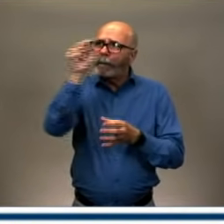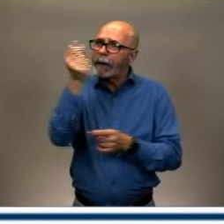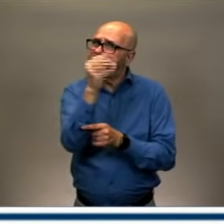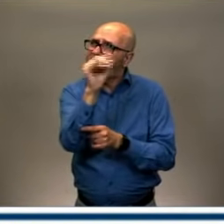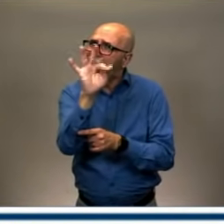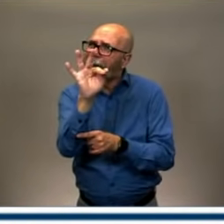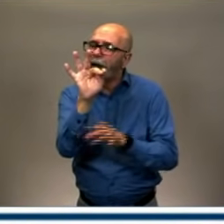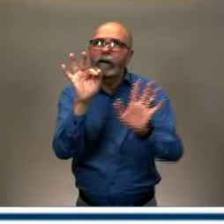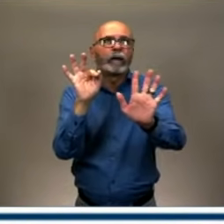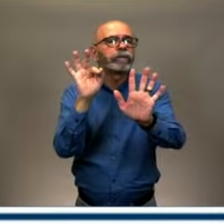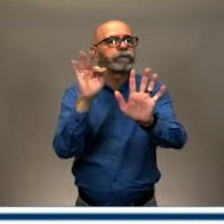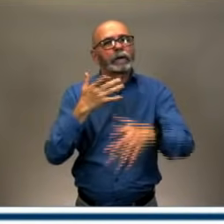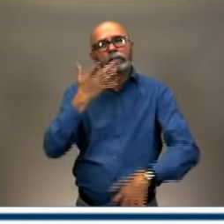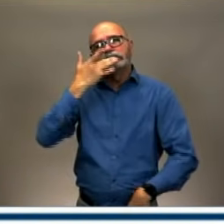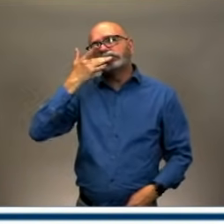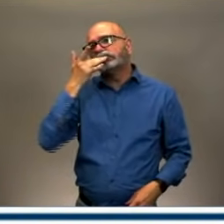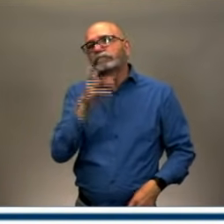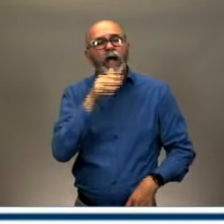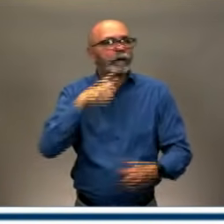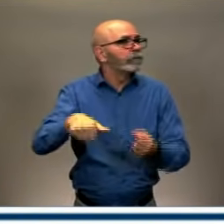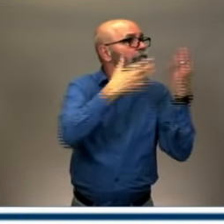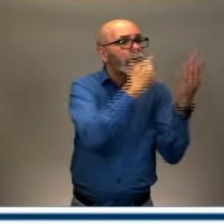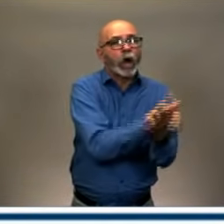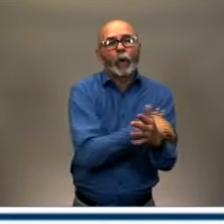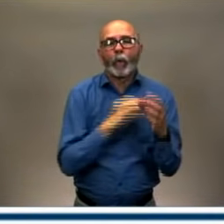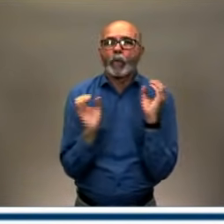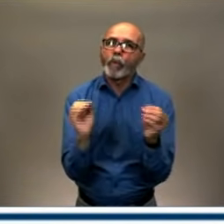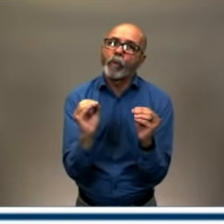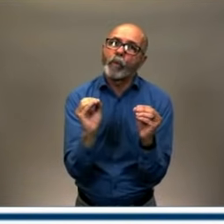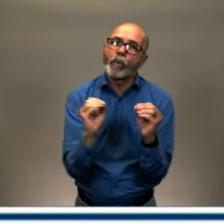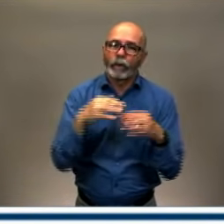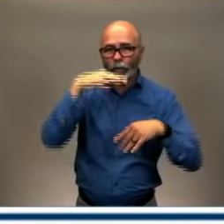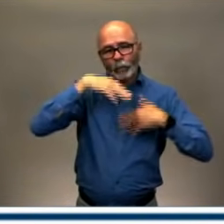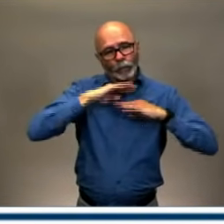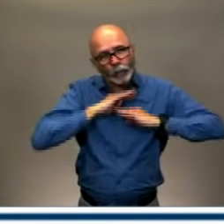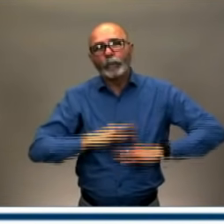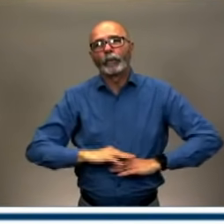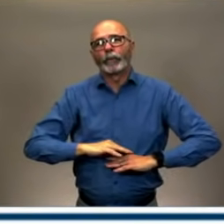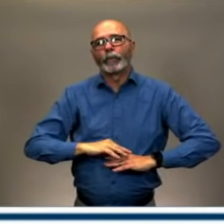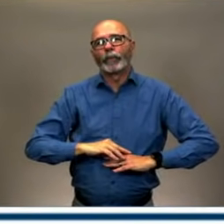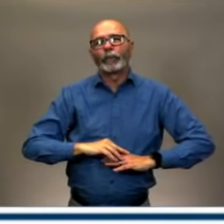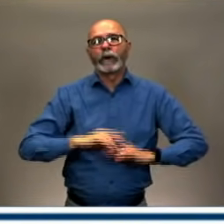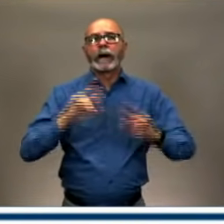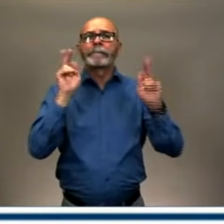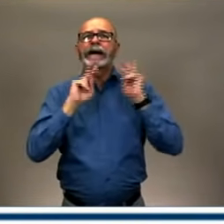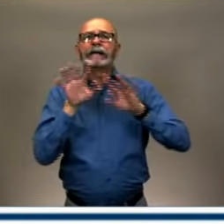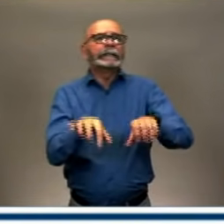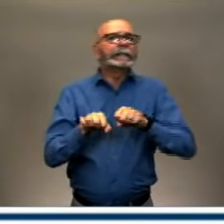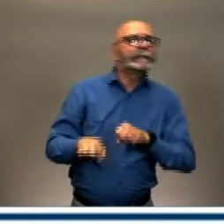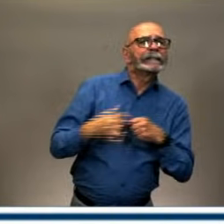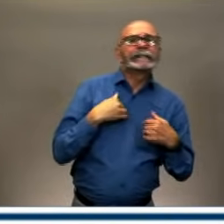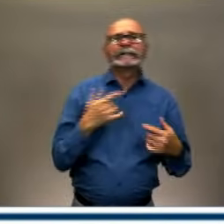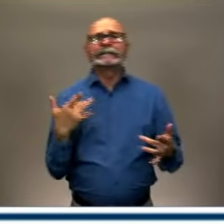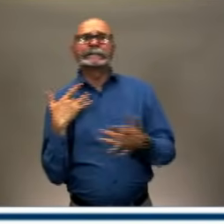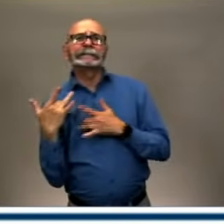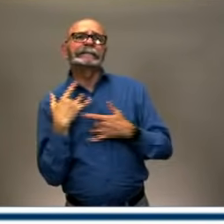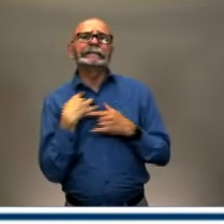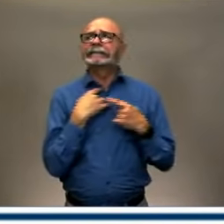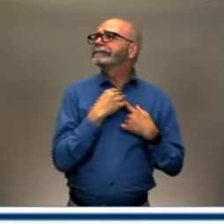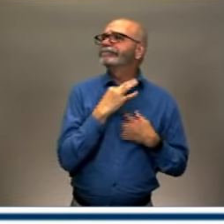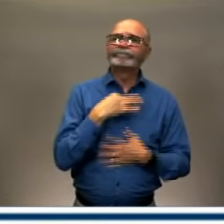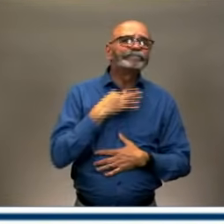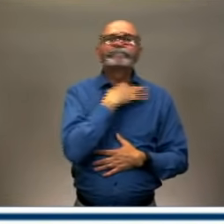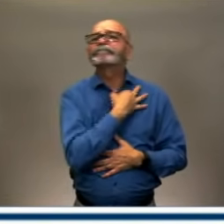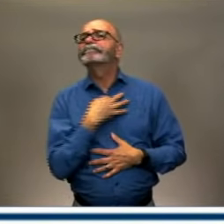in time in hospital. I know that many people are watching and waiting to see the impact of the holiday season and